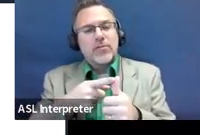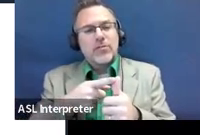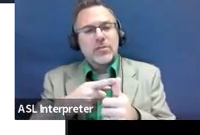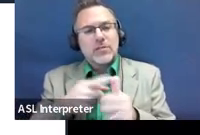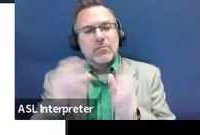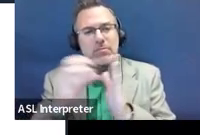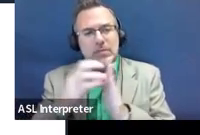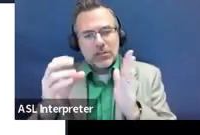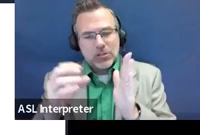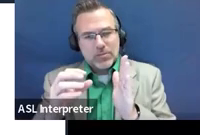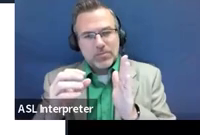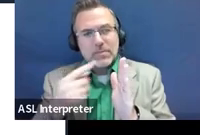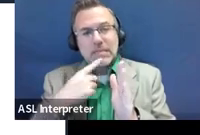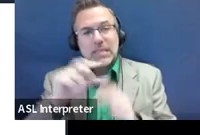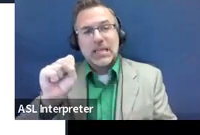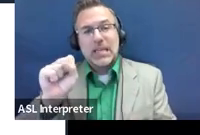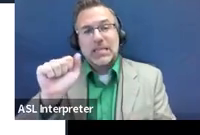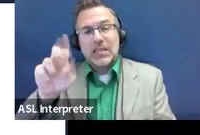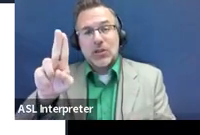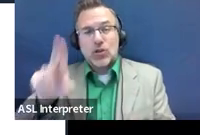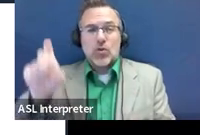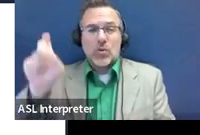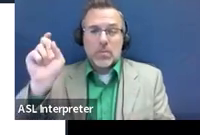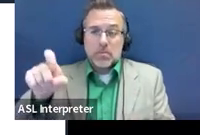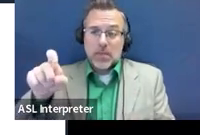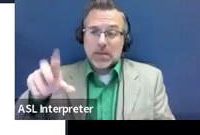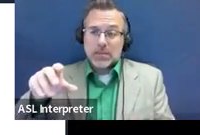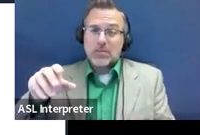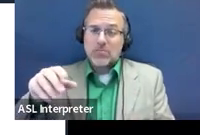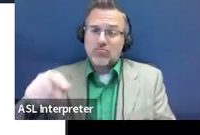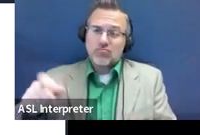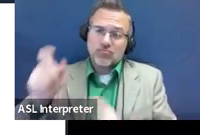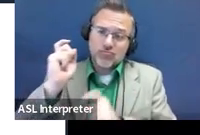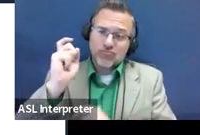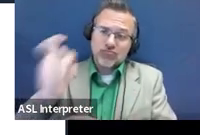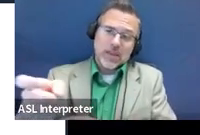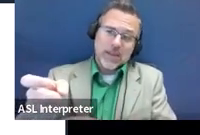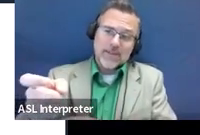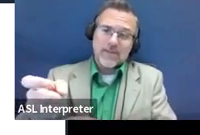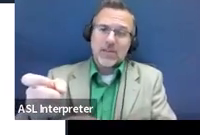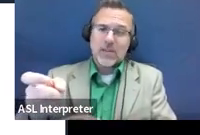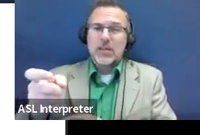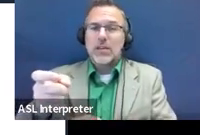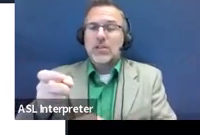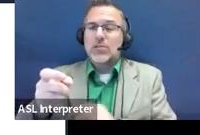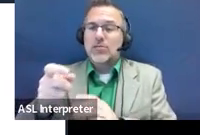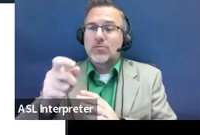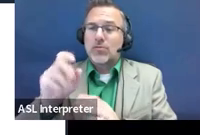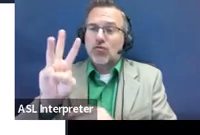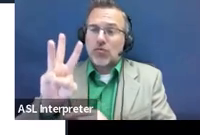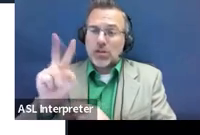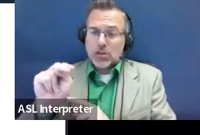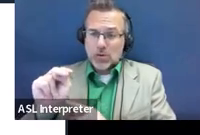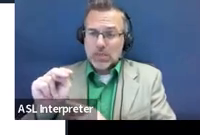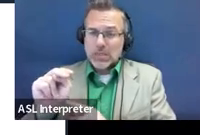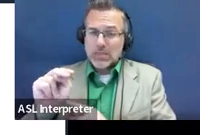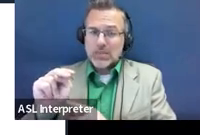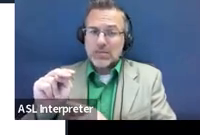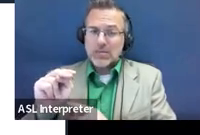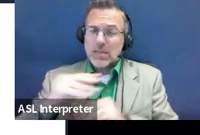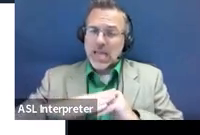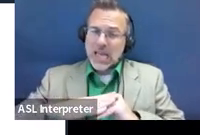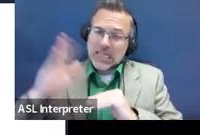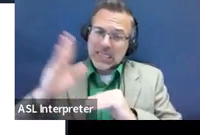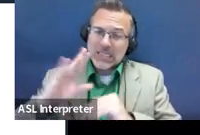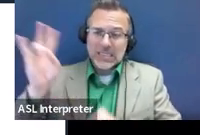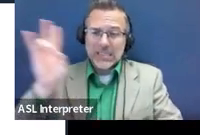it says that the SAU must give you written notice, meaning the parent, at least 7 days prior.